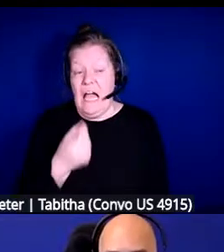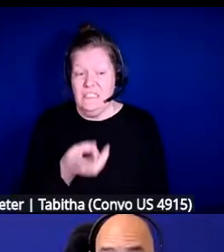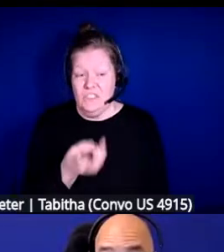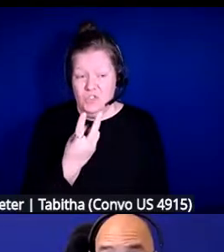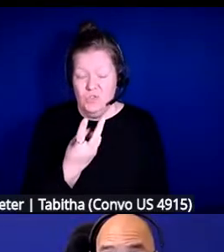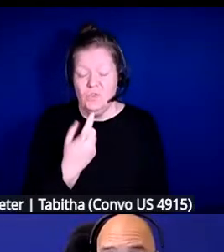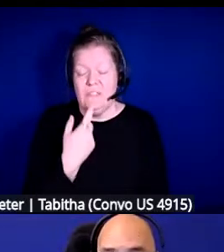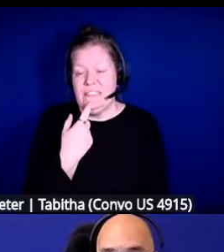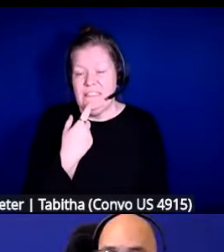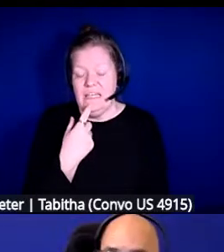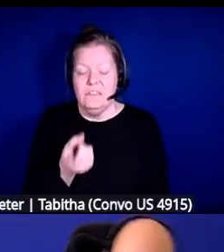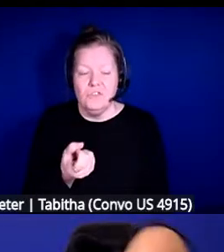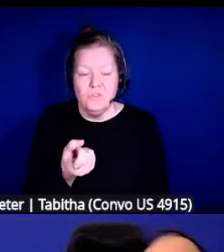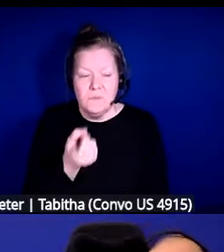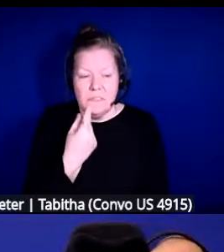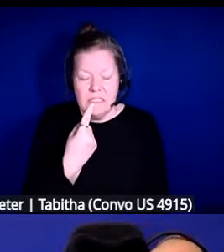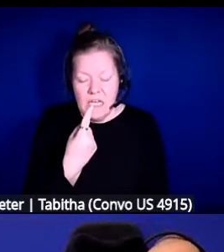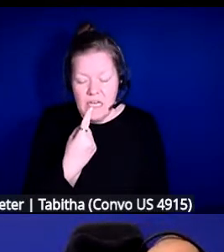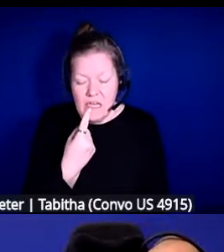It says to take